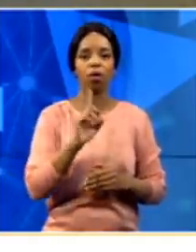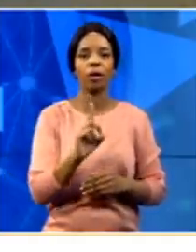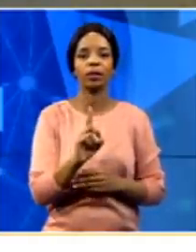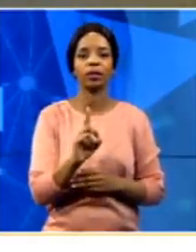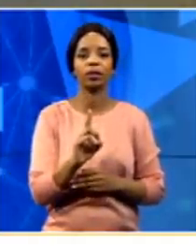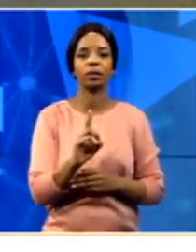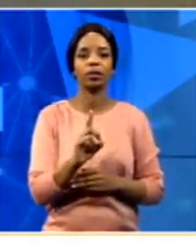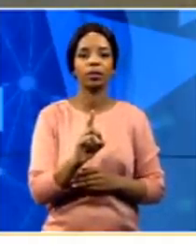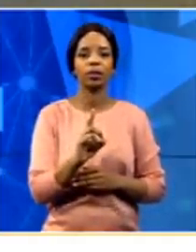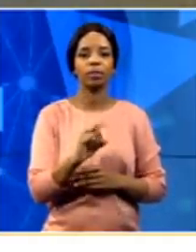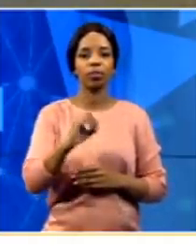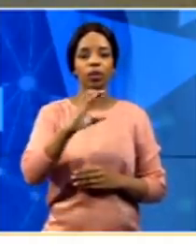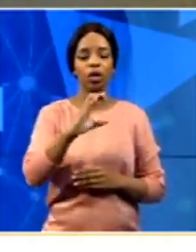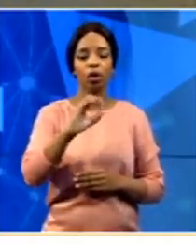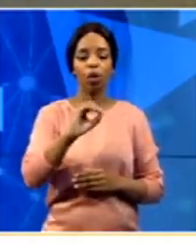It's